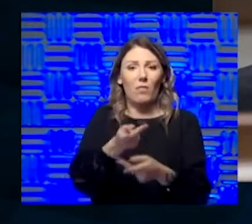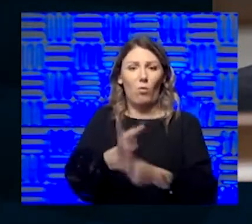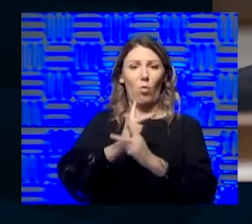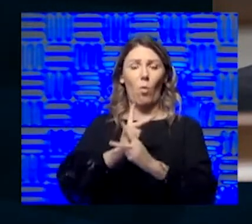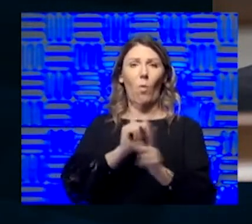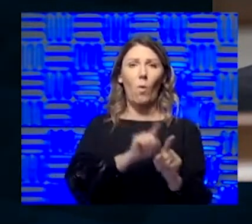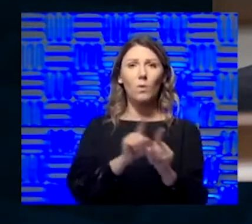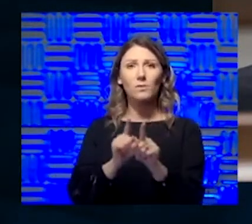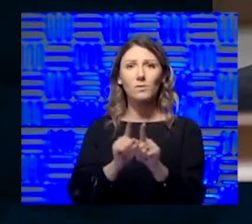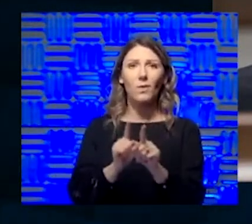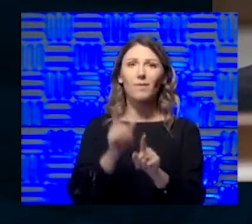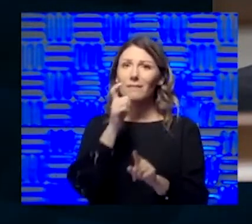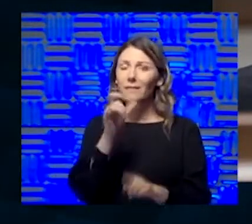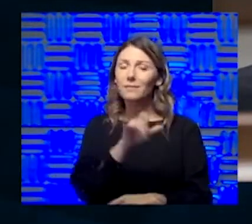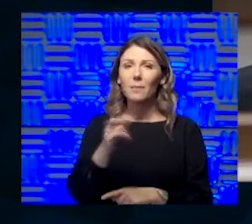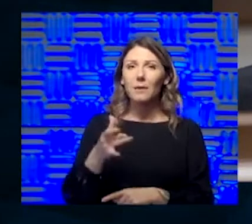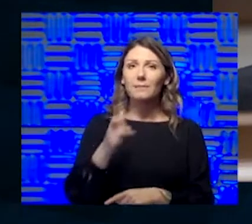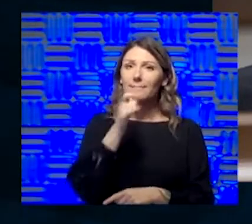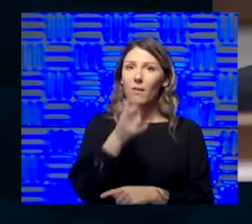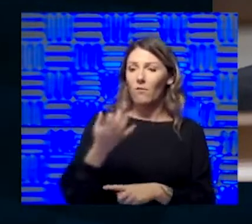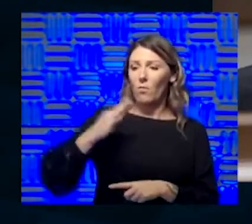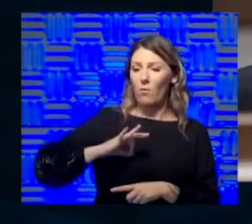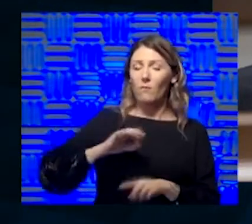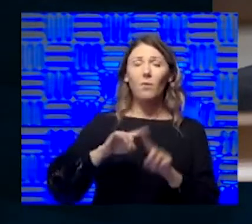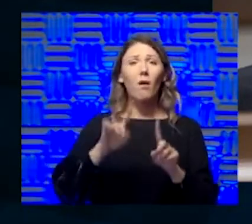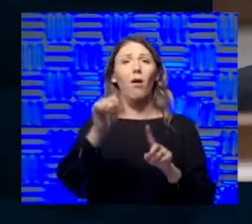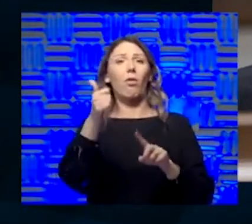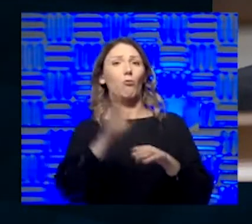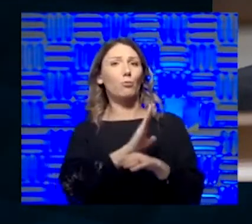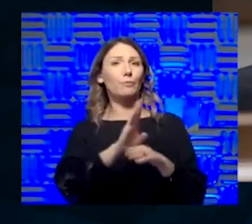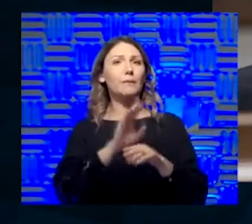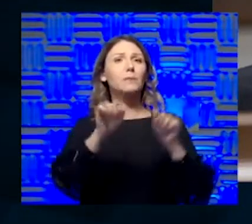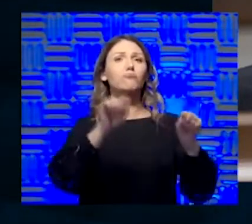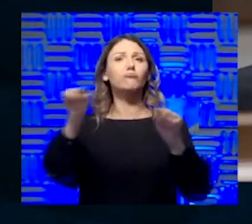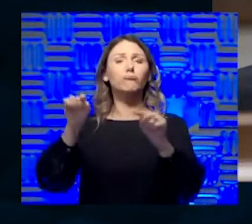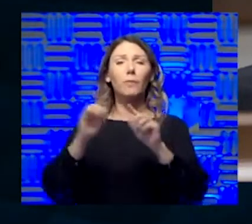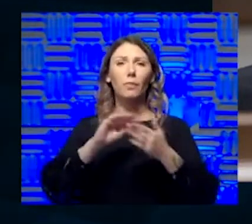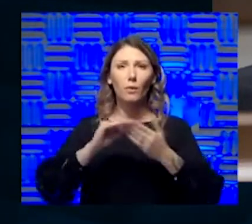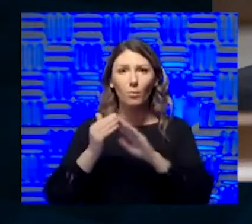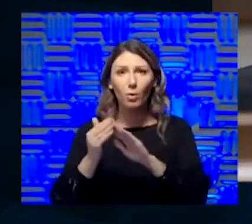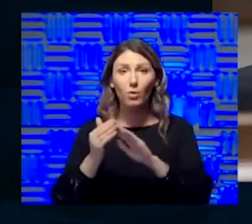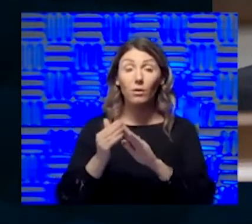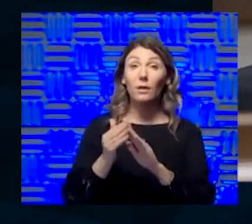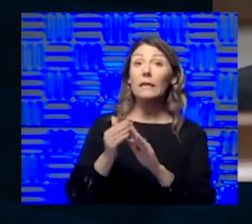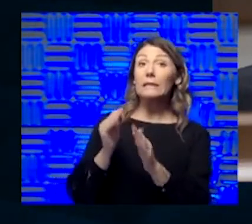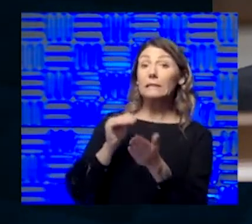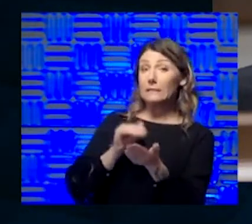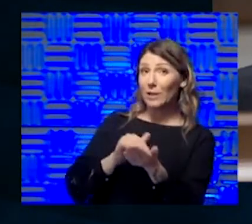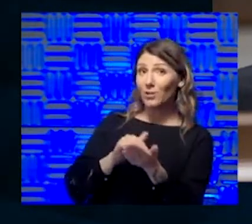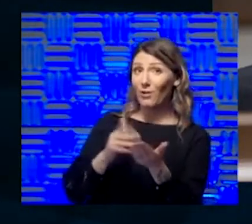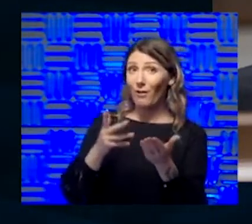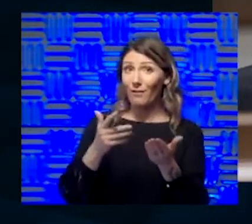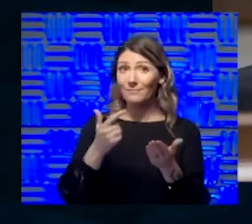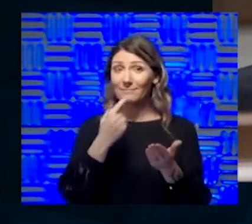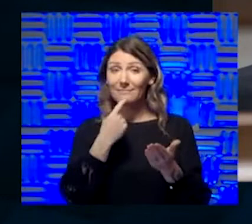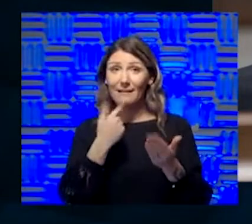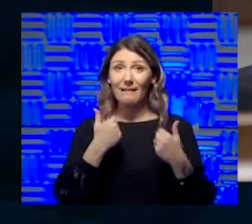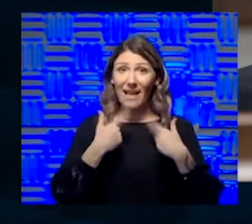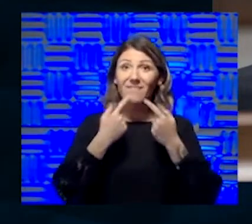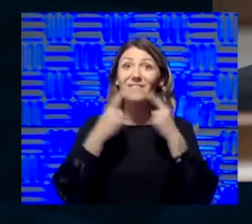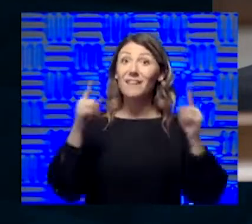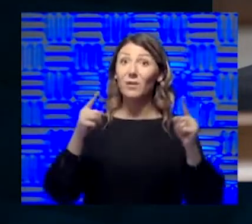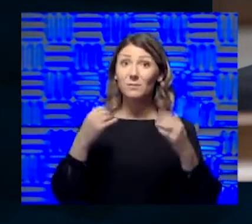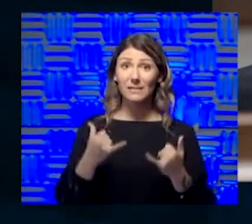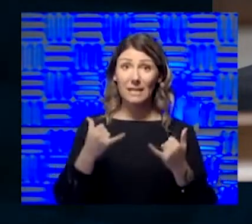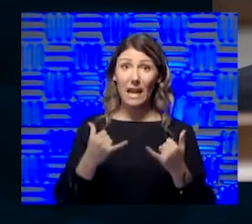not-for-profit hospital or another business in the community. And the doctor says, I have an announcement to make. Today is the